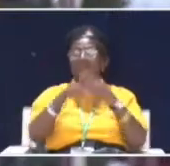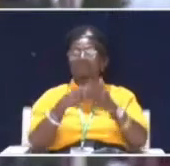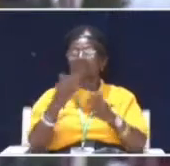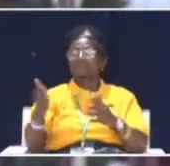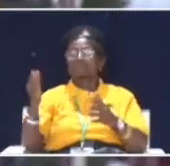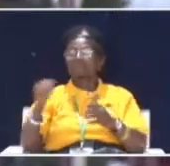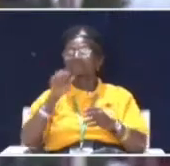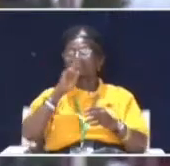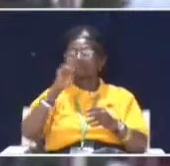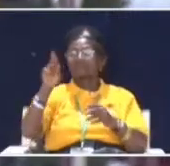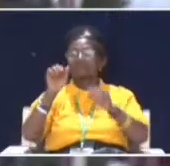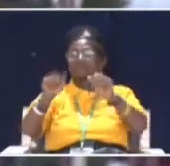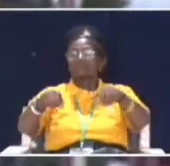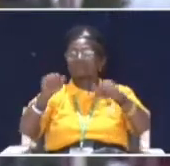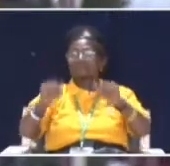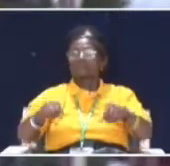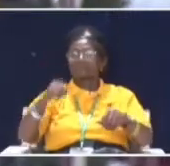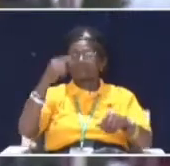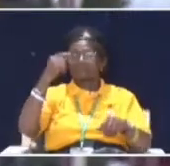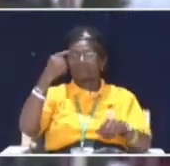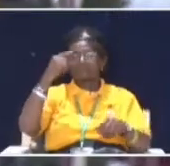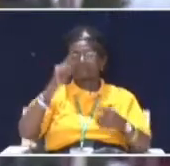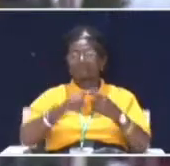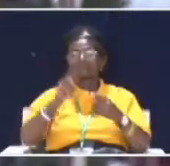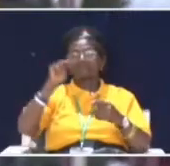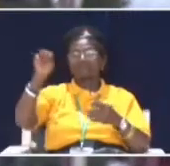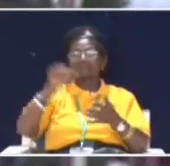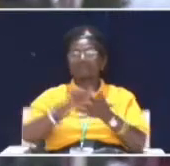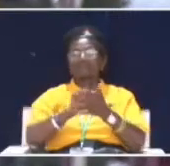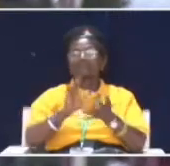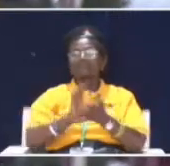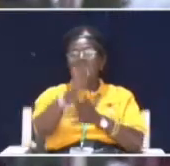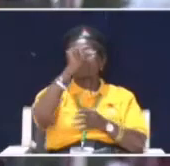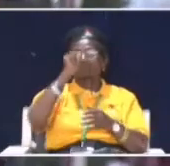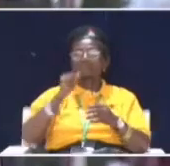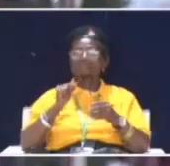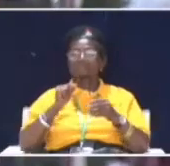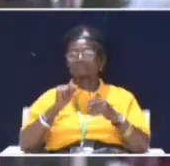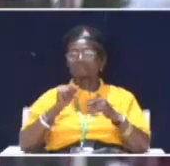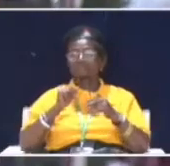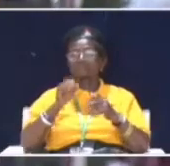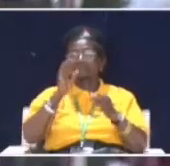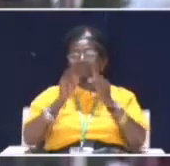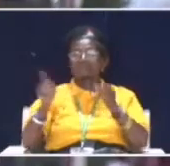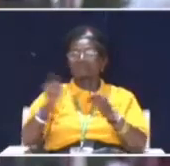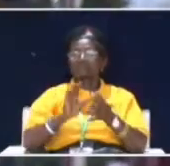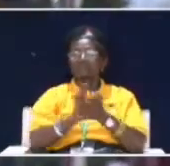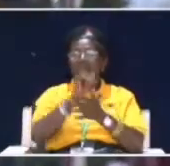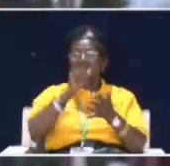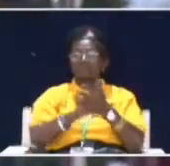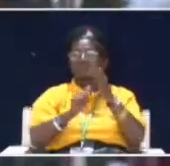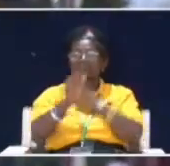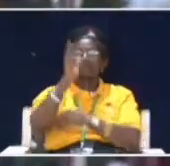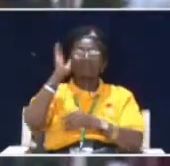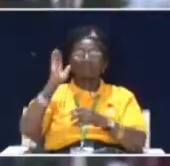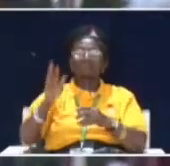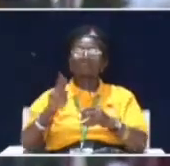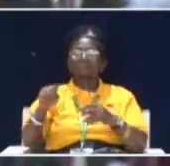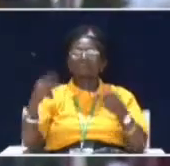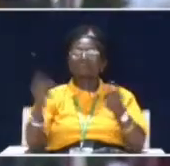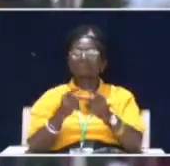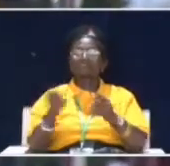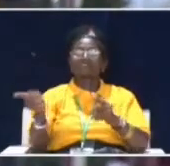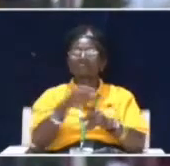are possible to him that believes. If you believe that God is going to reposition